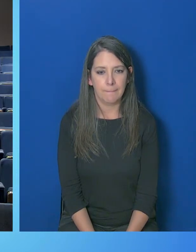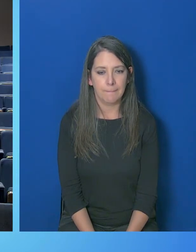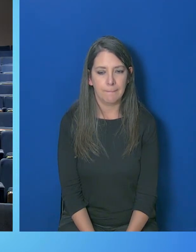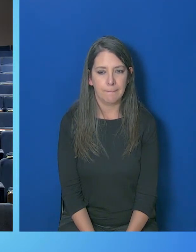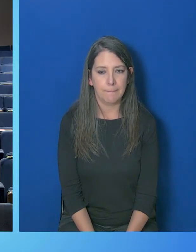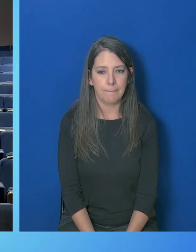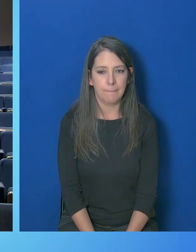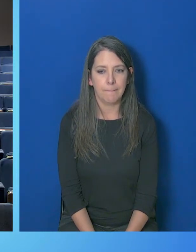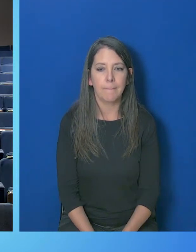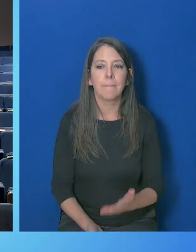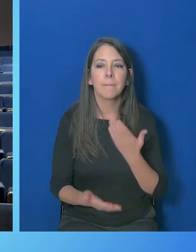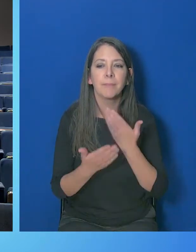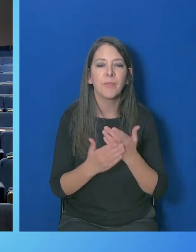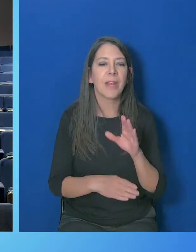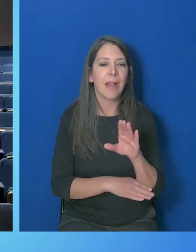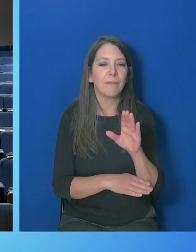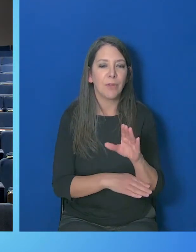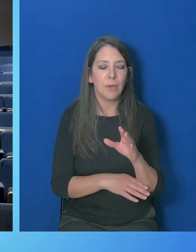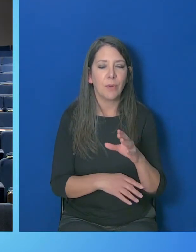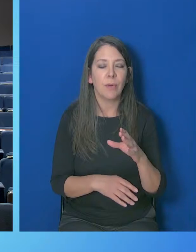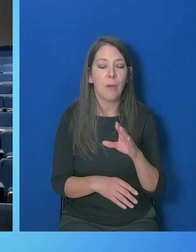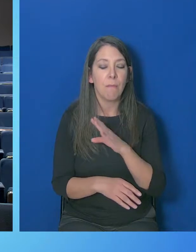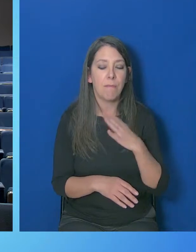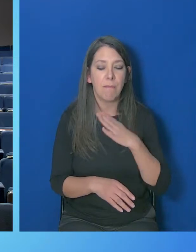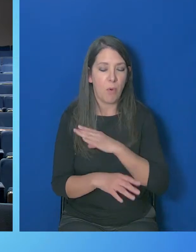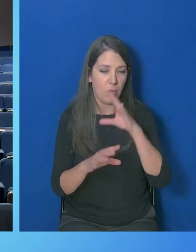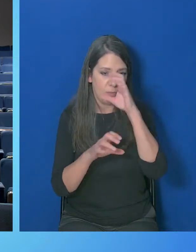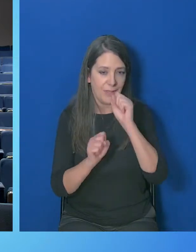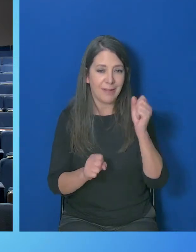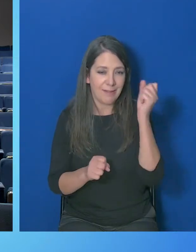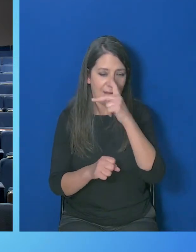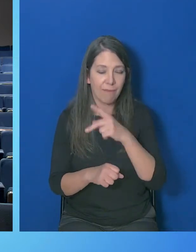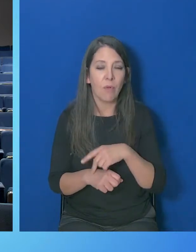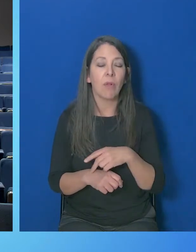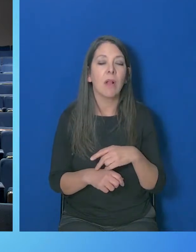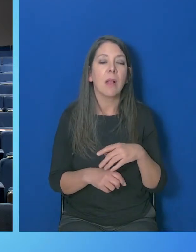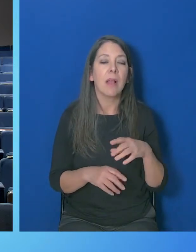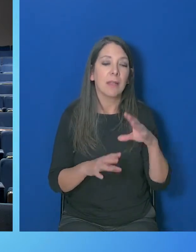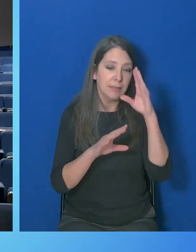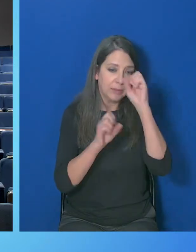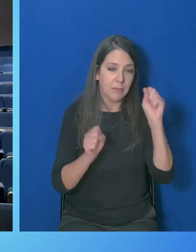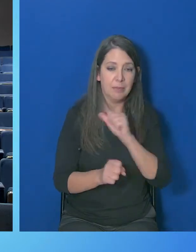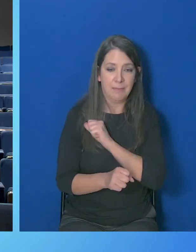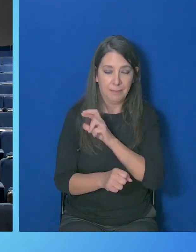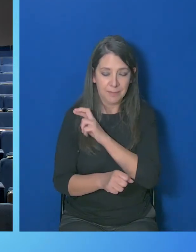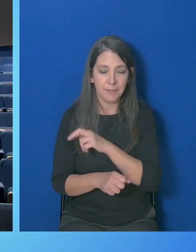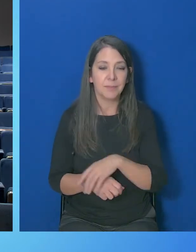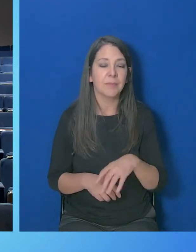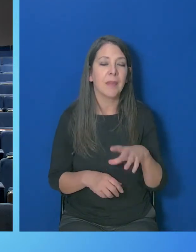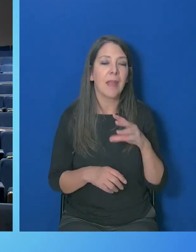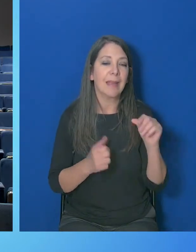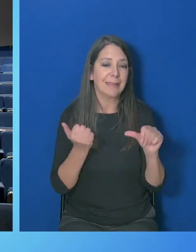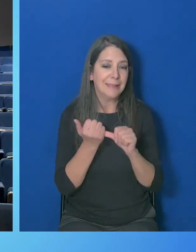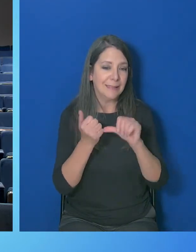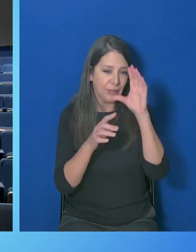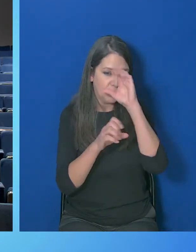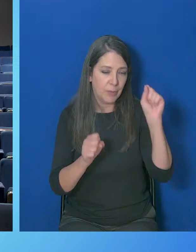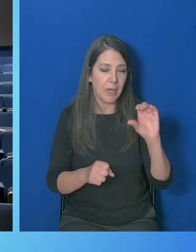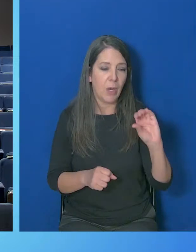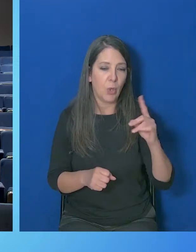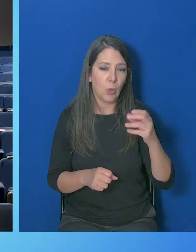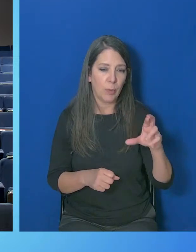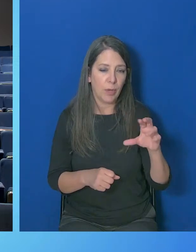Good afternoon, Board President Kneifel, Superintendent Reichman, Assistant Superintendent Cooper, and